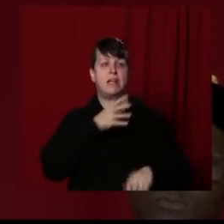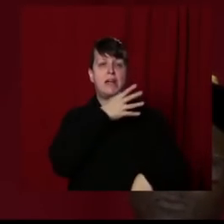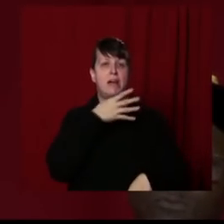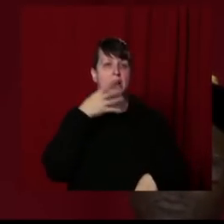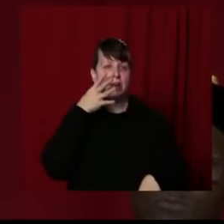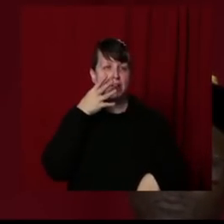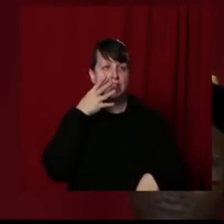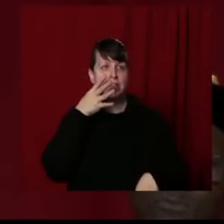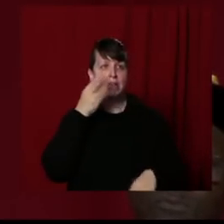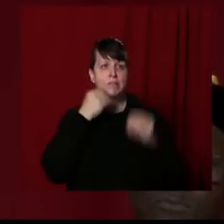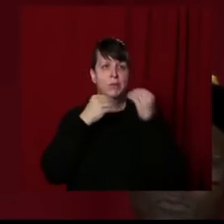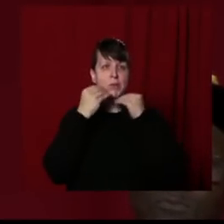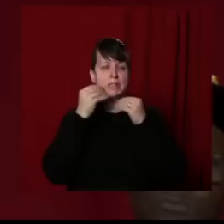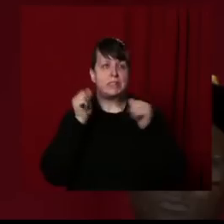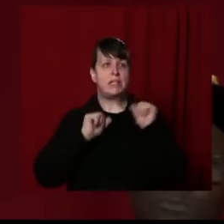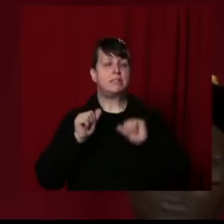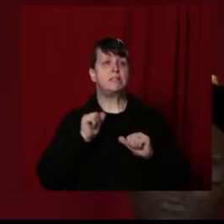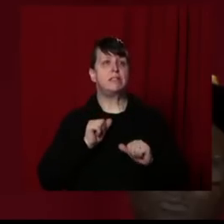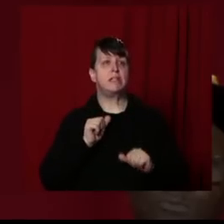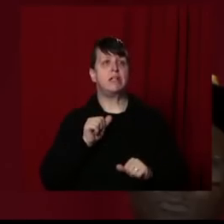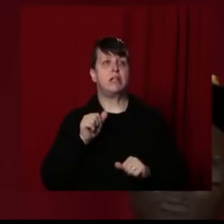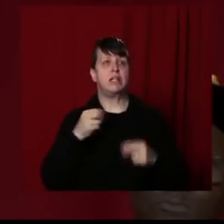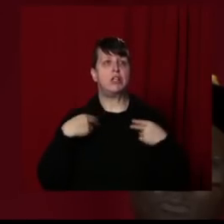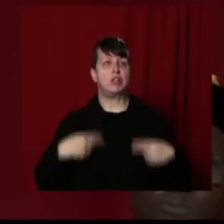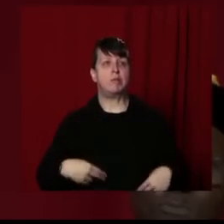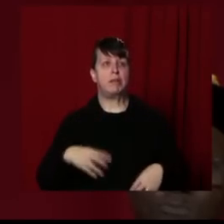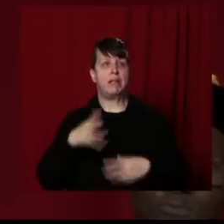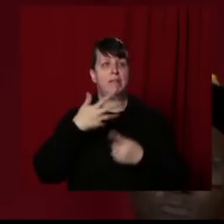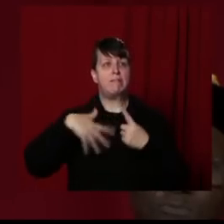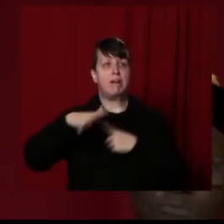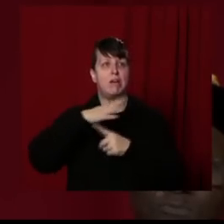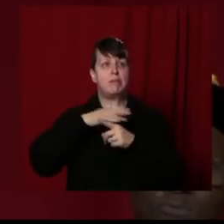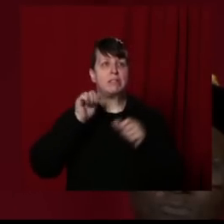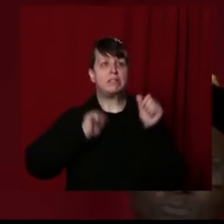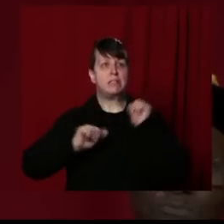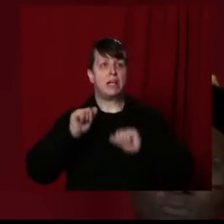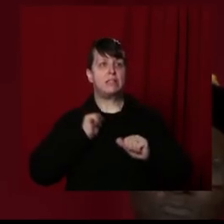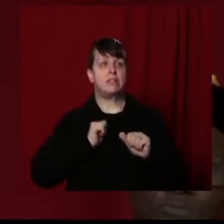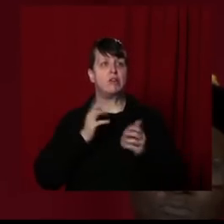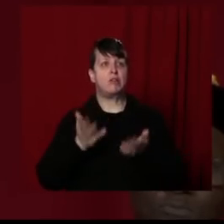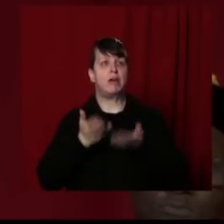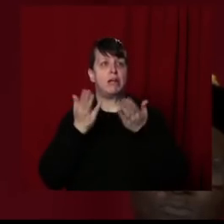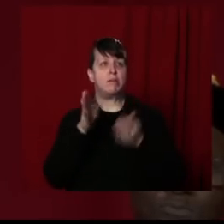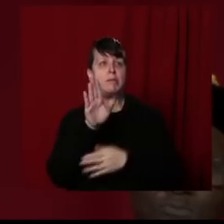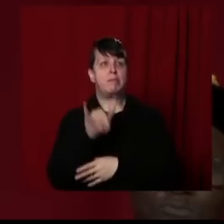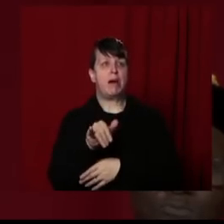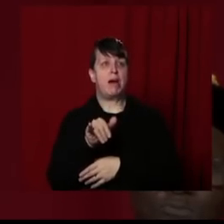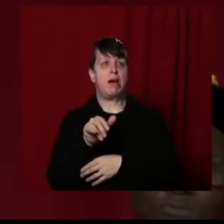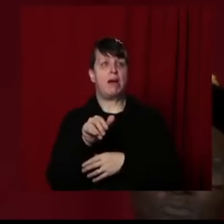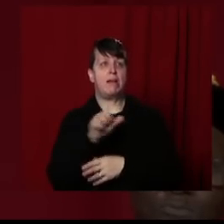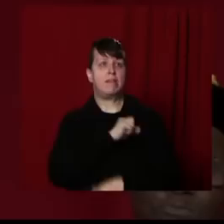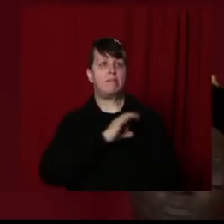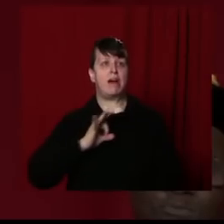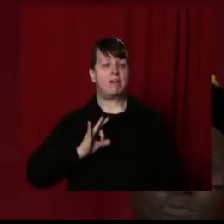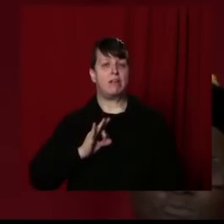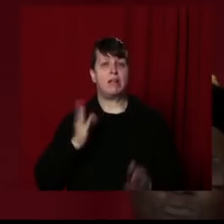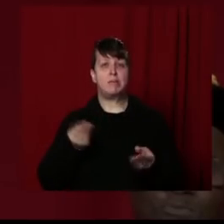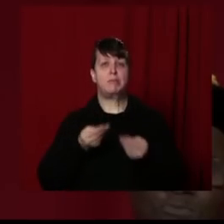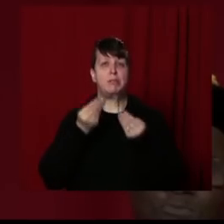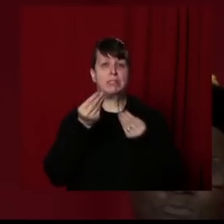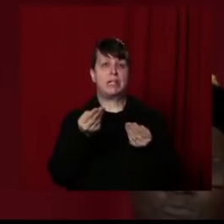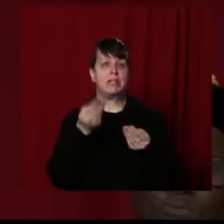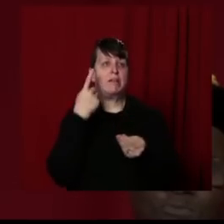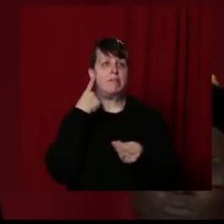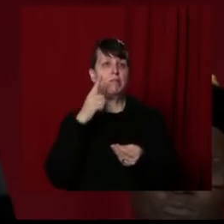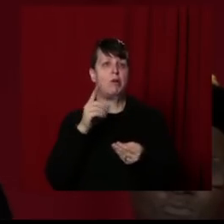Sciences and the Bachelor of Science in Human Environmental Sciences are recommended by the faculty and presented to you for conferring